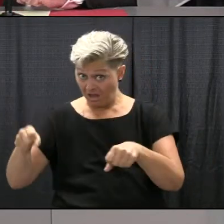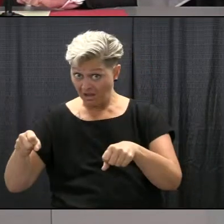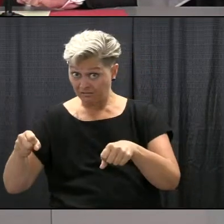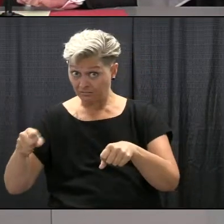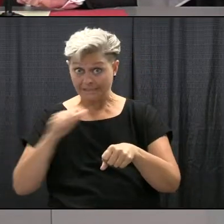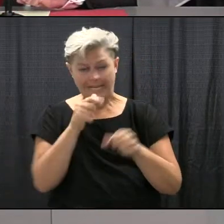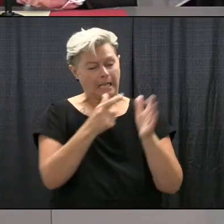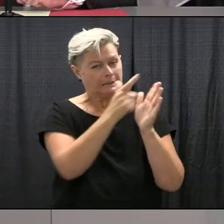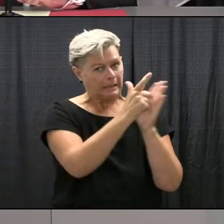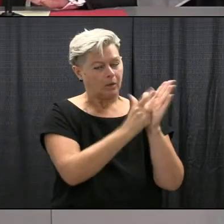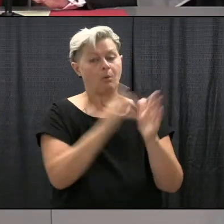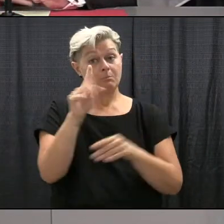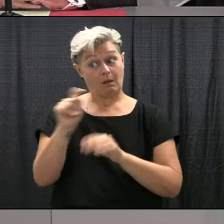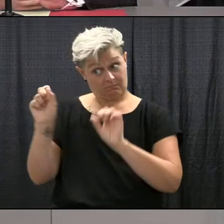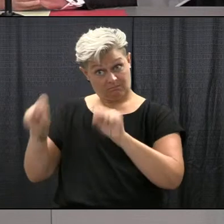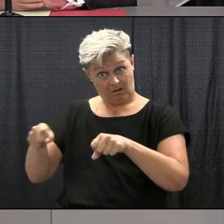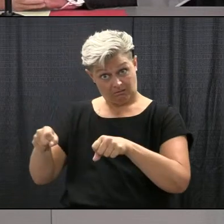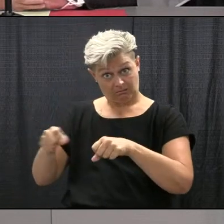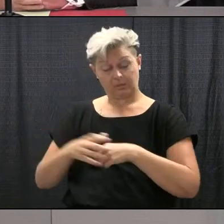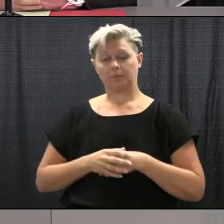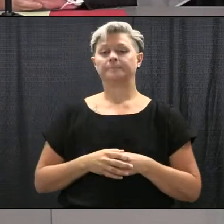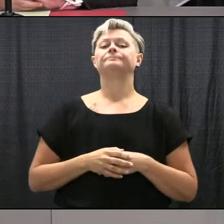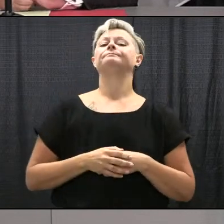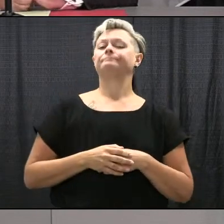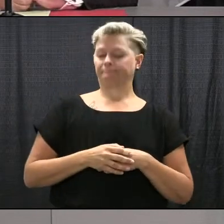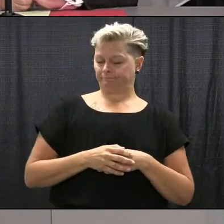dropped? As Dr.